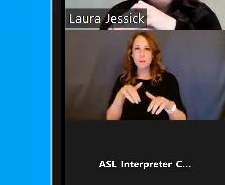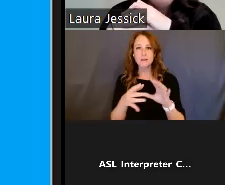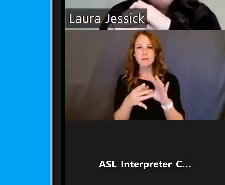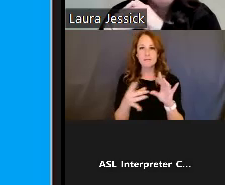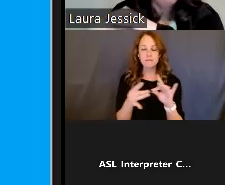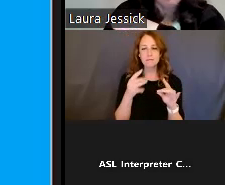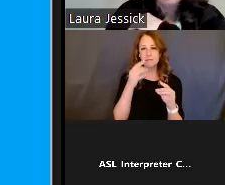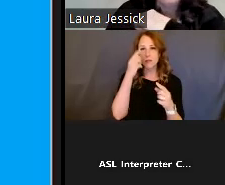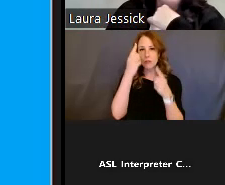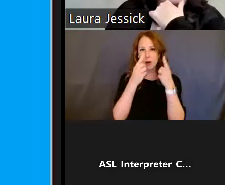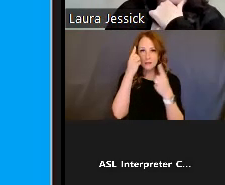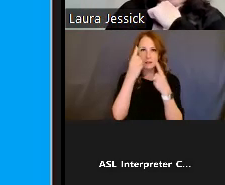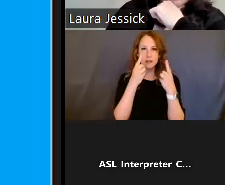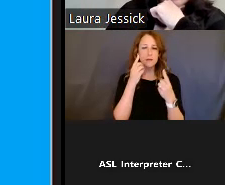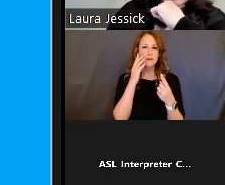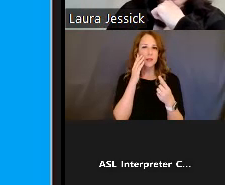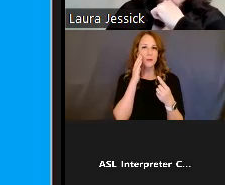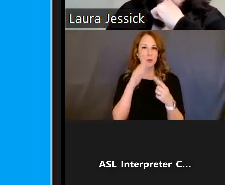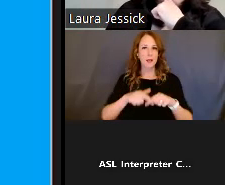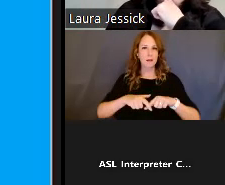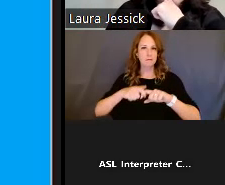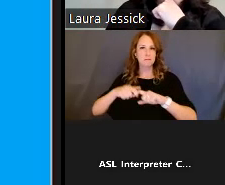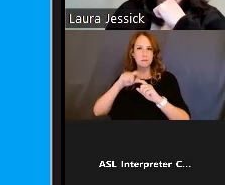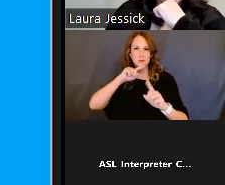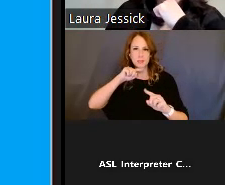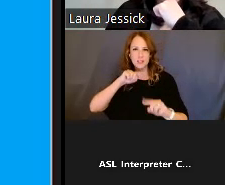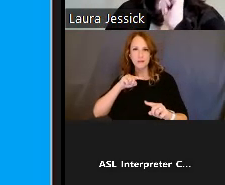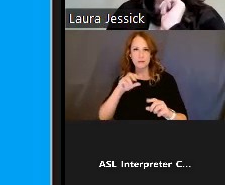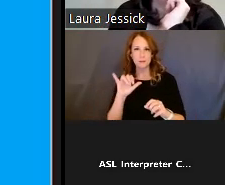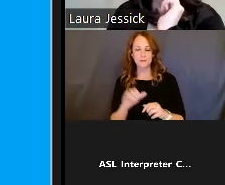we'll have a couple of polls as well.